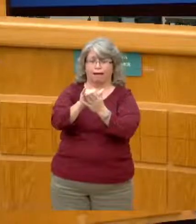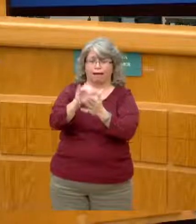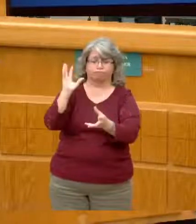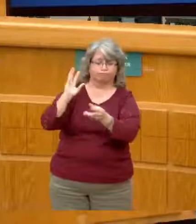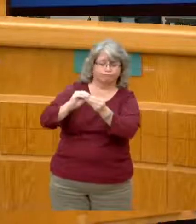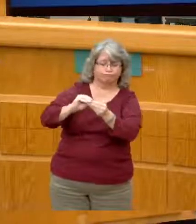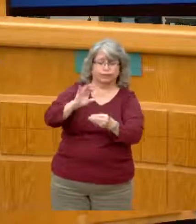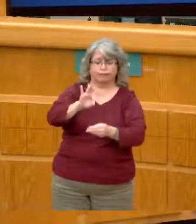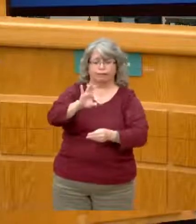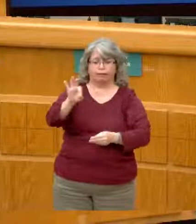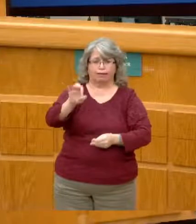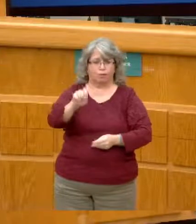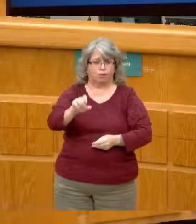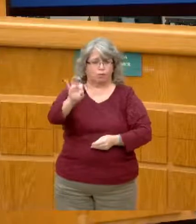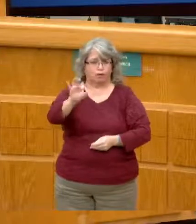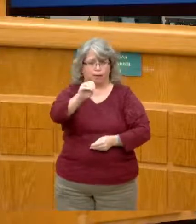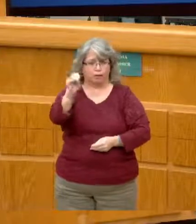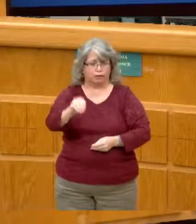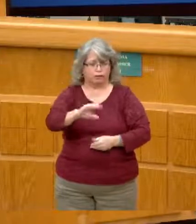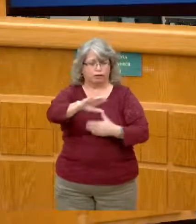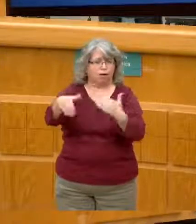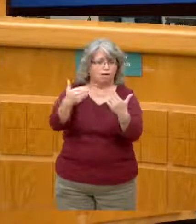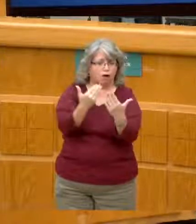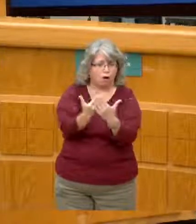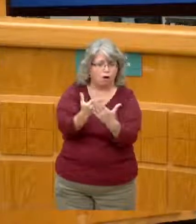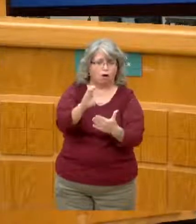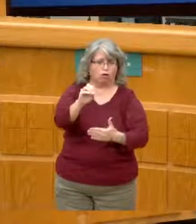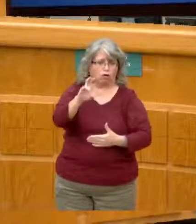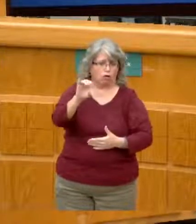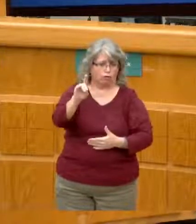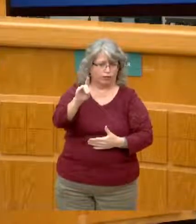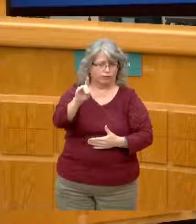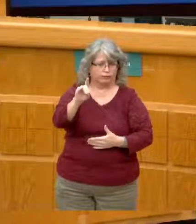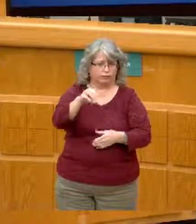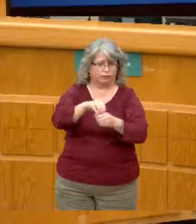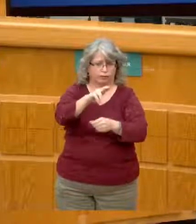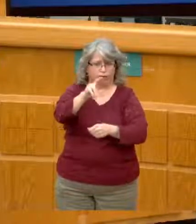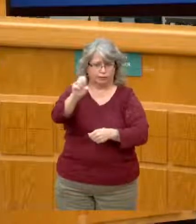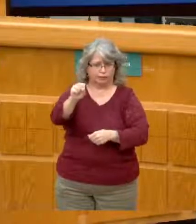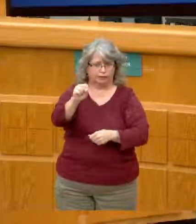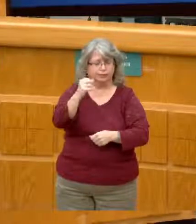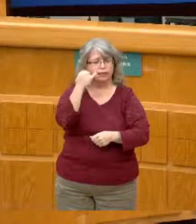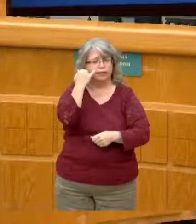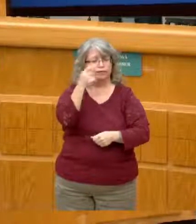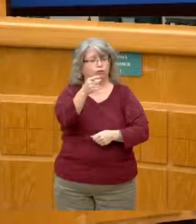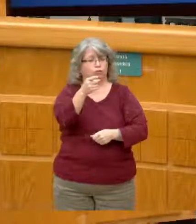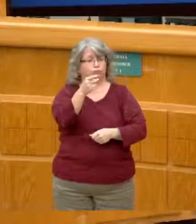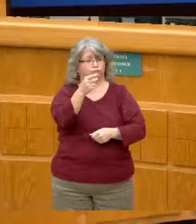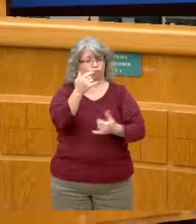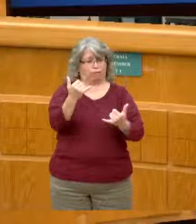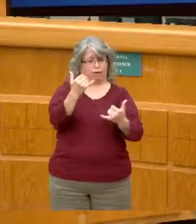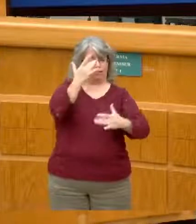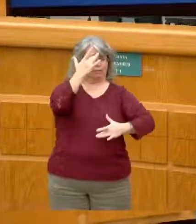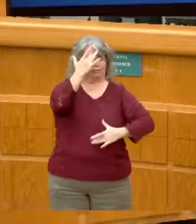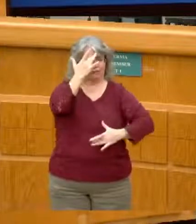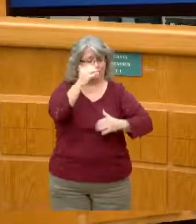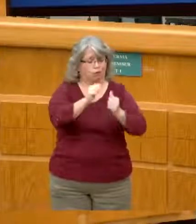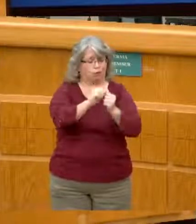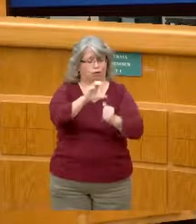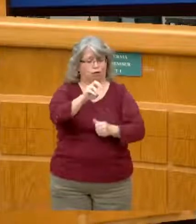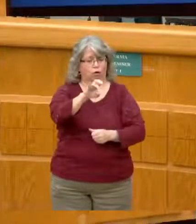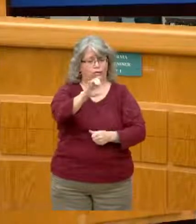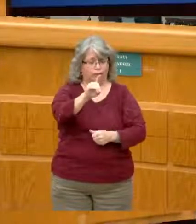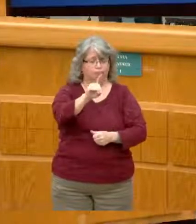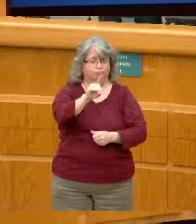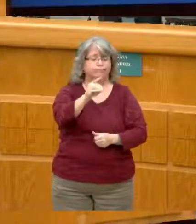all cases of COVID cases in the United States. So if you're getting sick right now with COVID, the odds are that you likely have